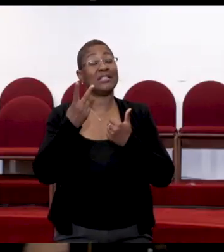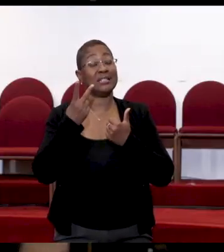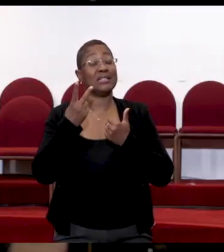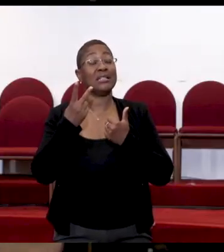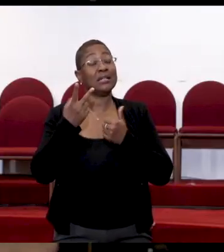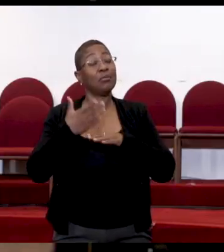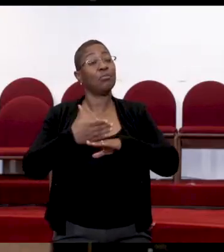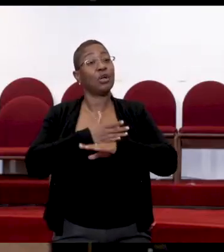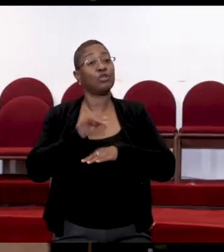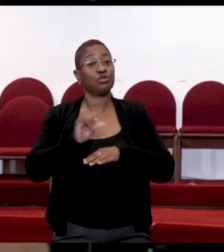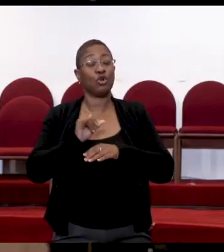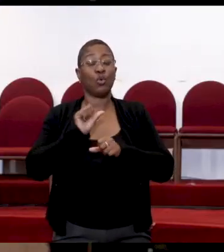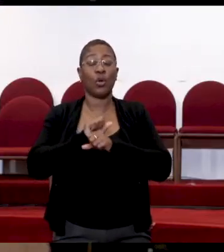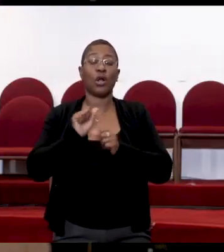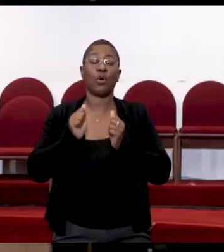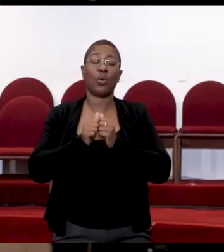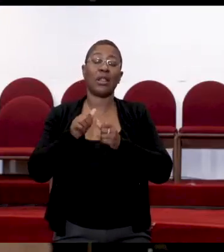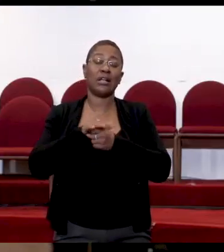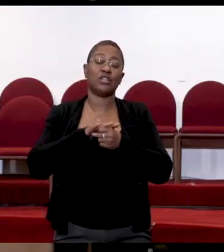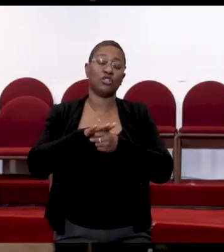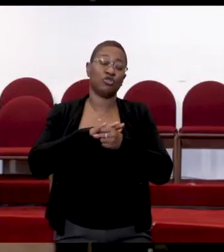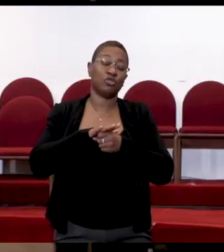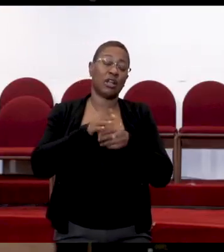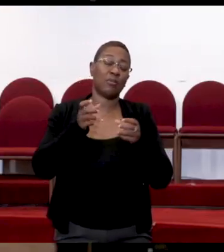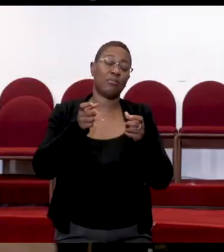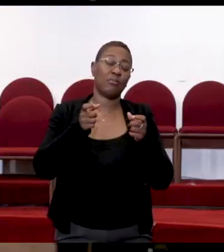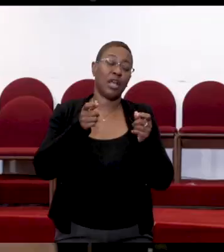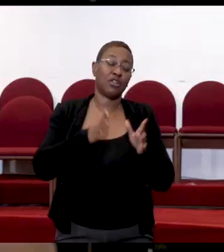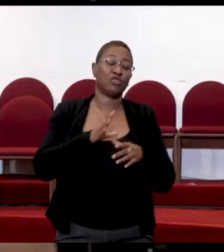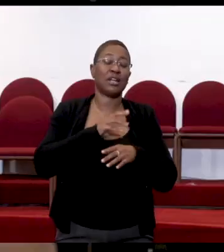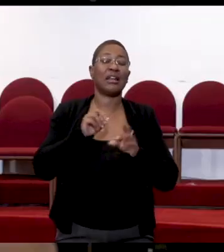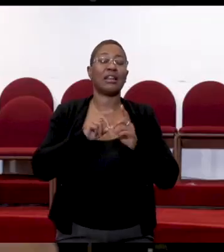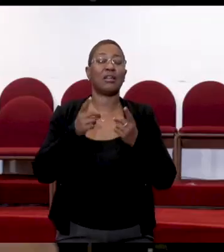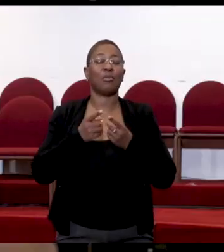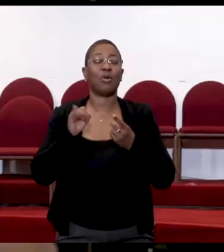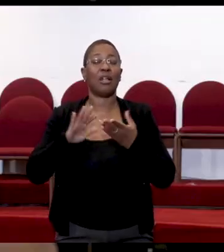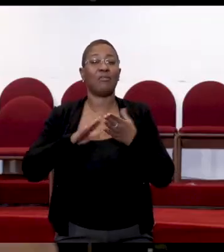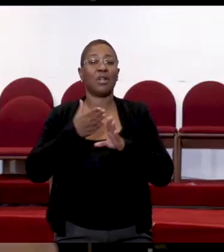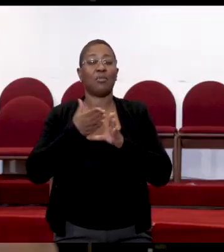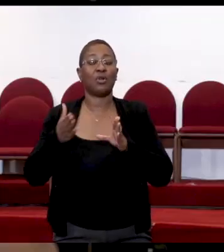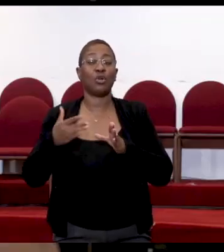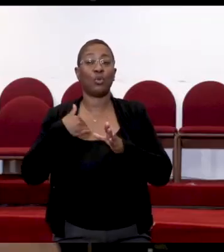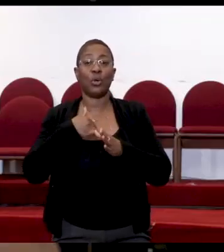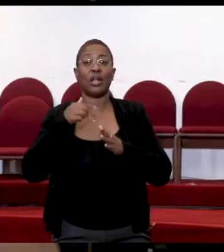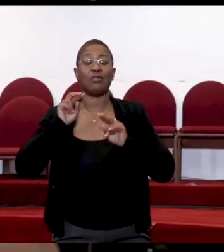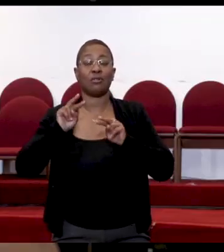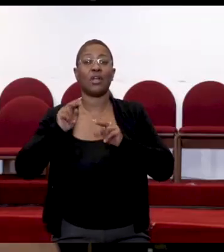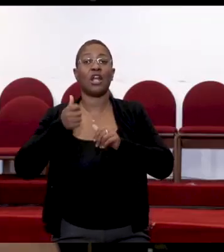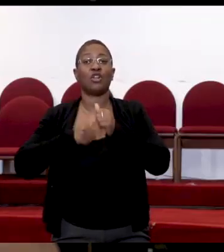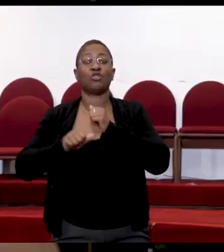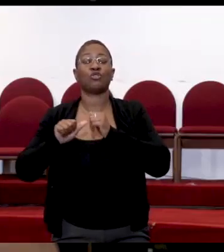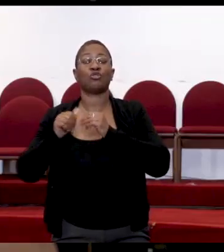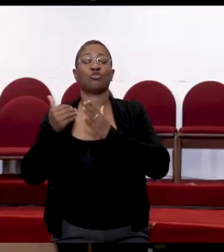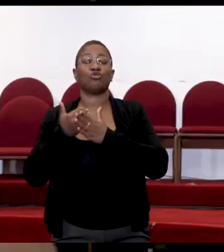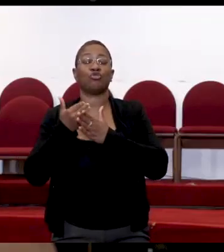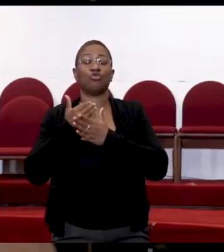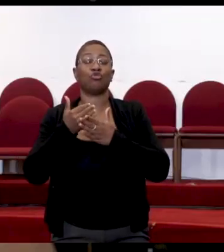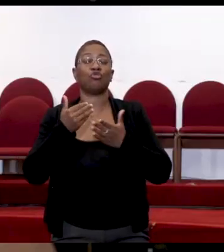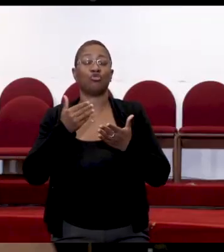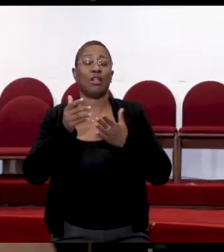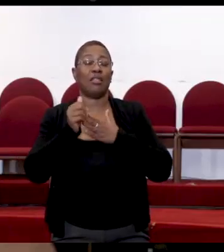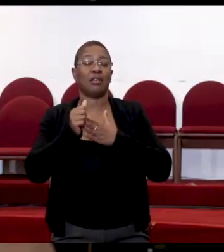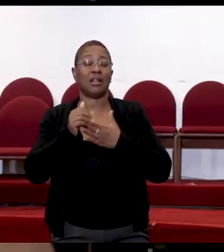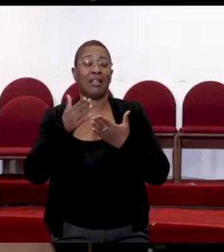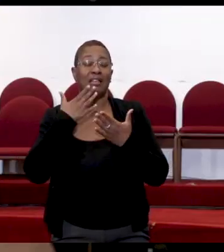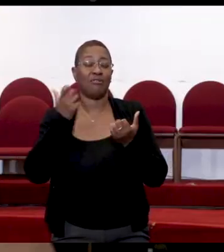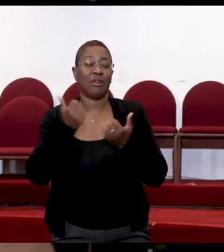Working with our district manager in the Department of Neighborhoods, we look forward to continuing this work under the new leadership, and I truly thank you for all that